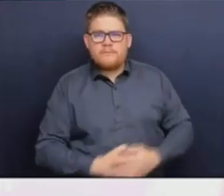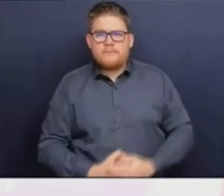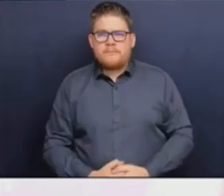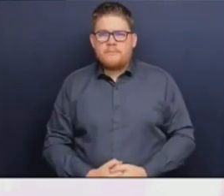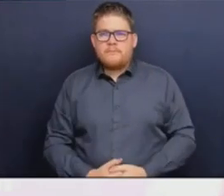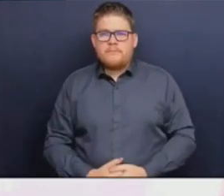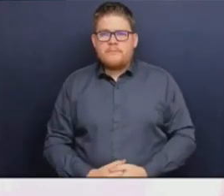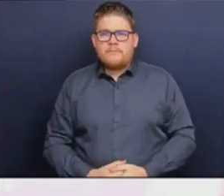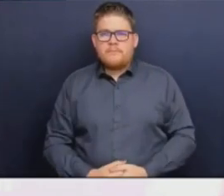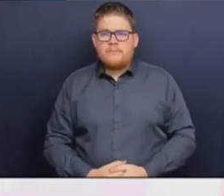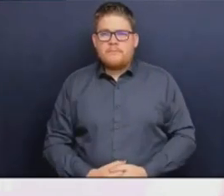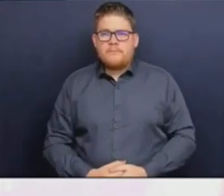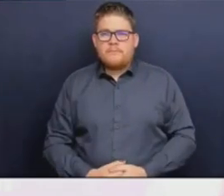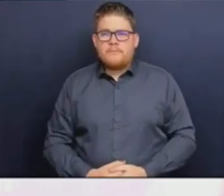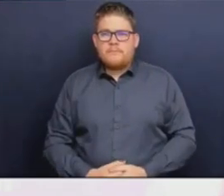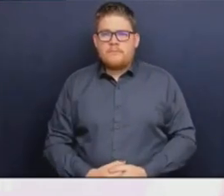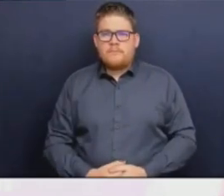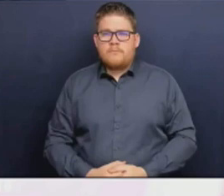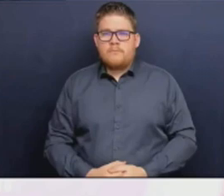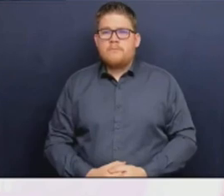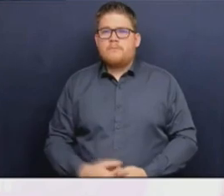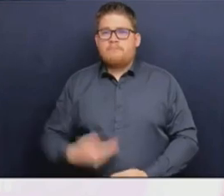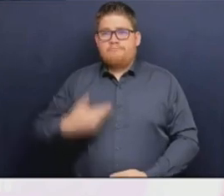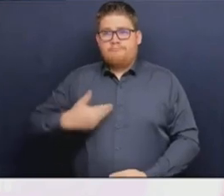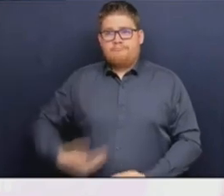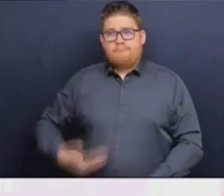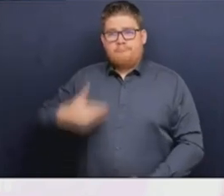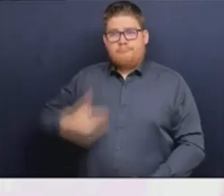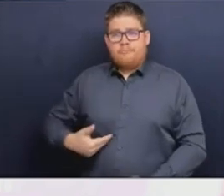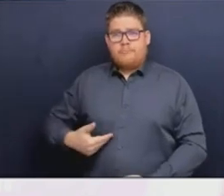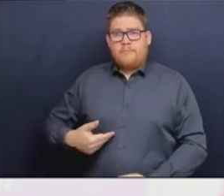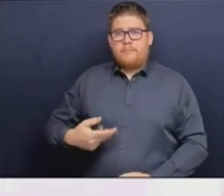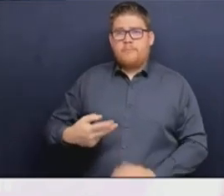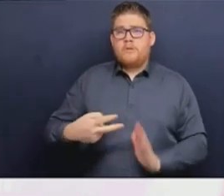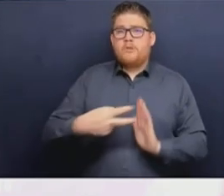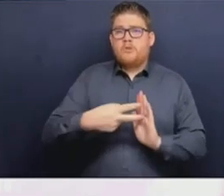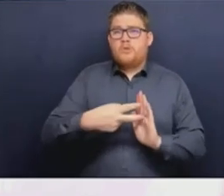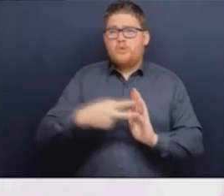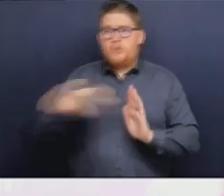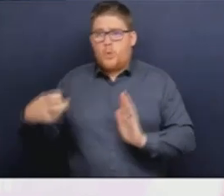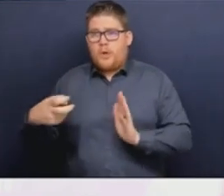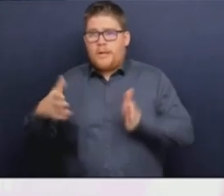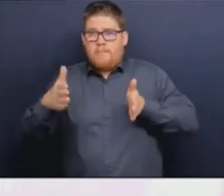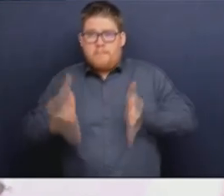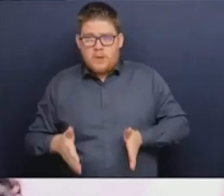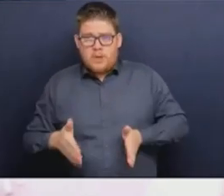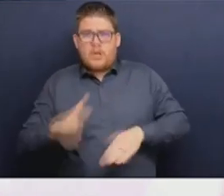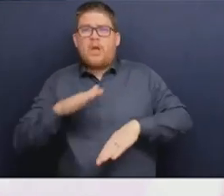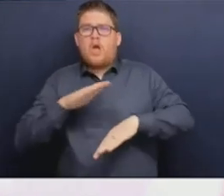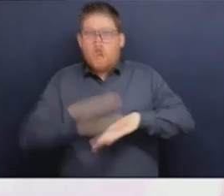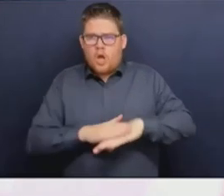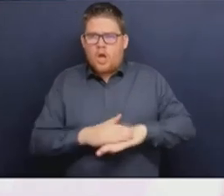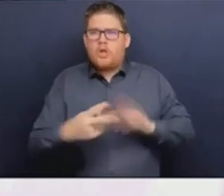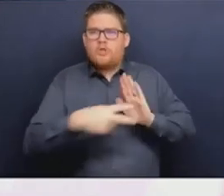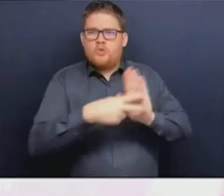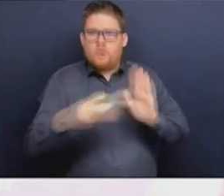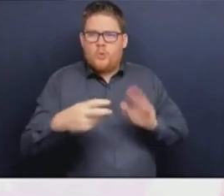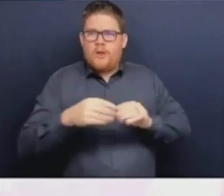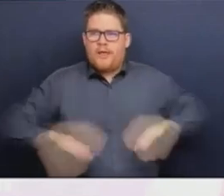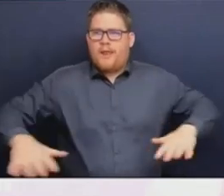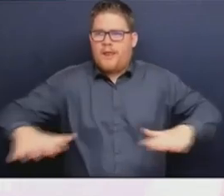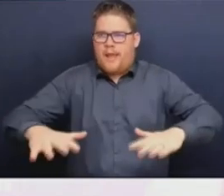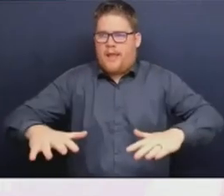lands, that I work. I know we have done the acknowledgement for Victoria, but I would like to also